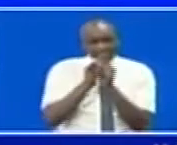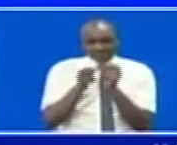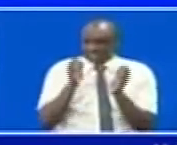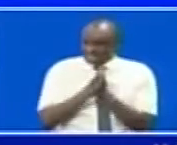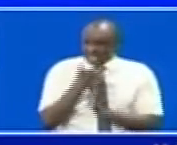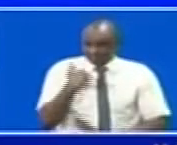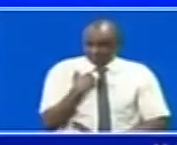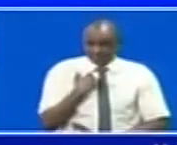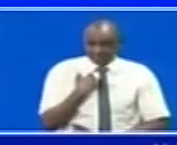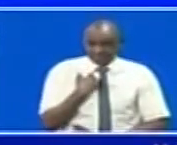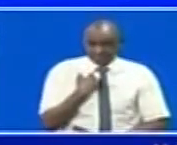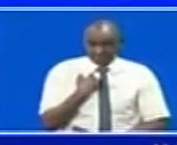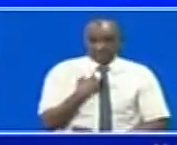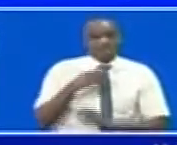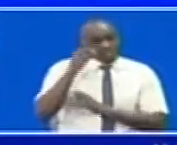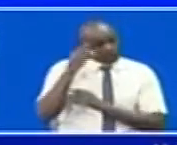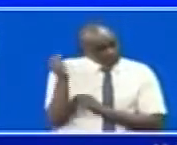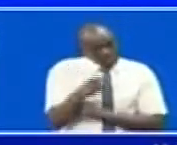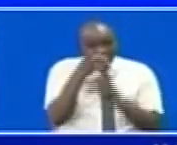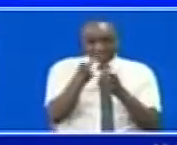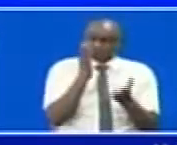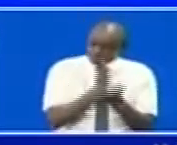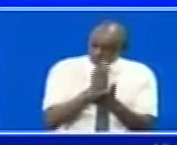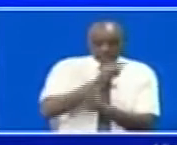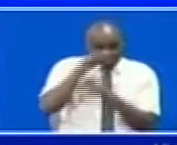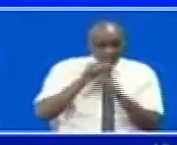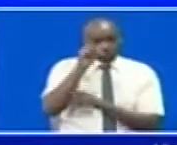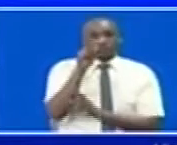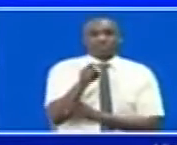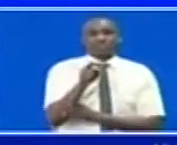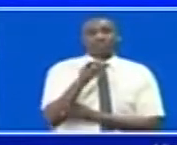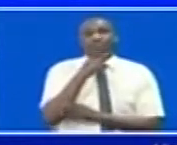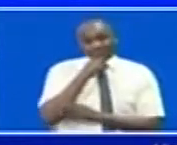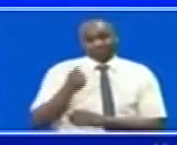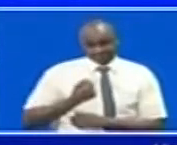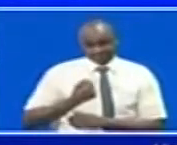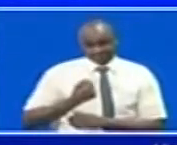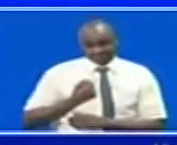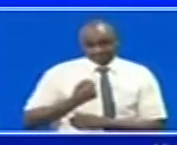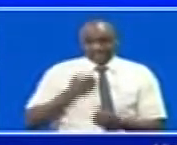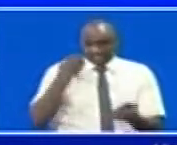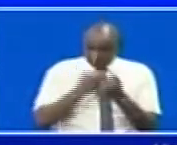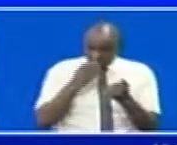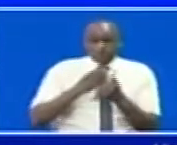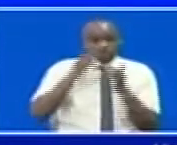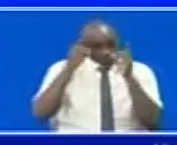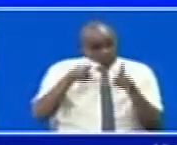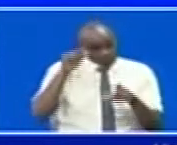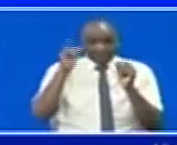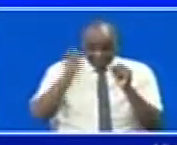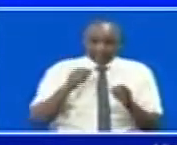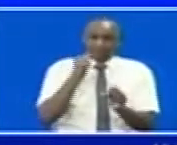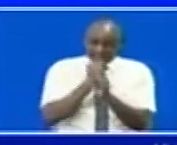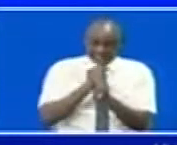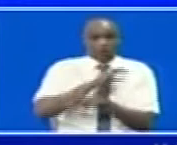this country. The wage bill is a real national question, ladies and gentlemen, and difficult choices will have to be